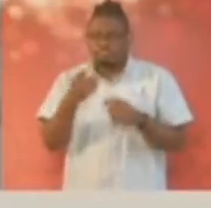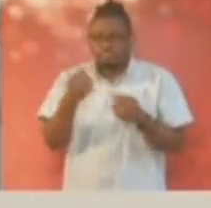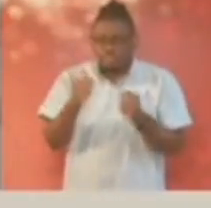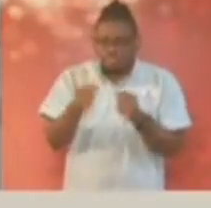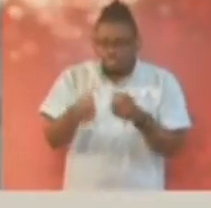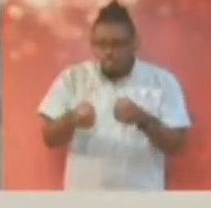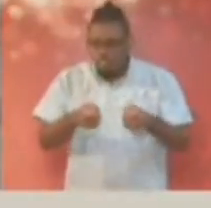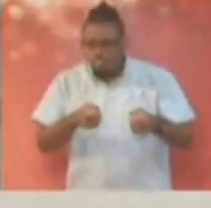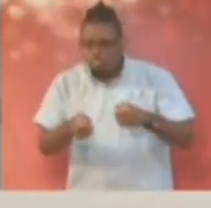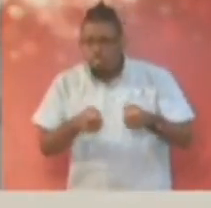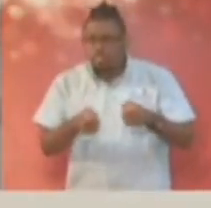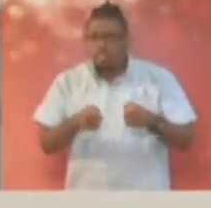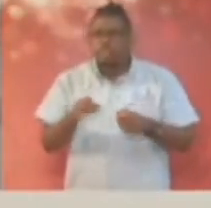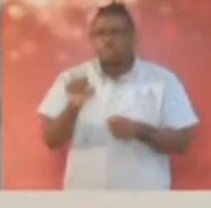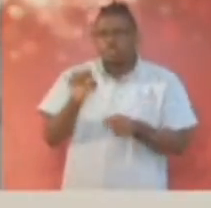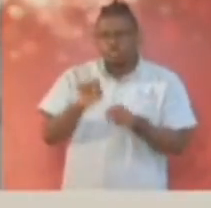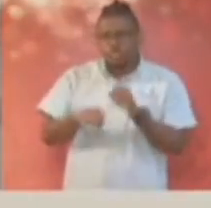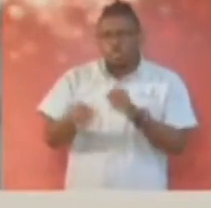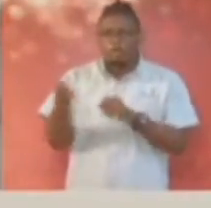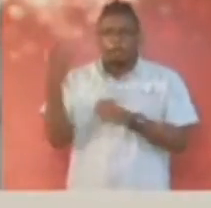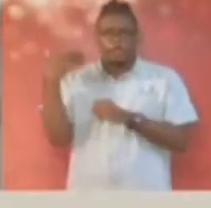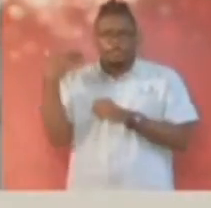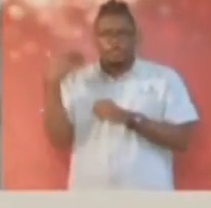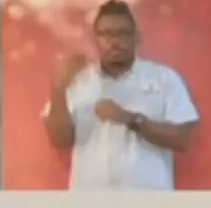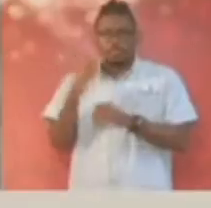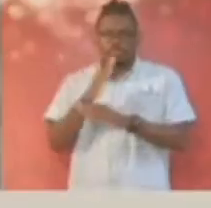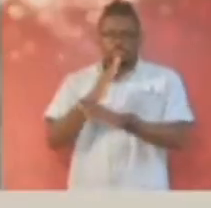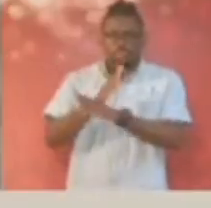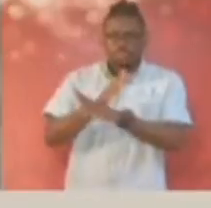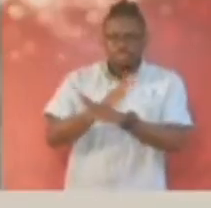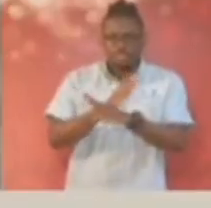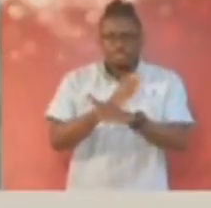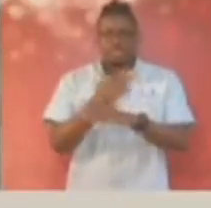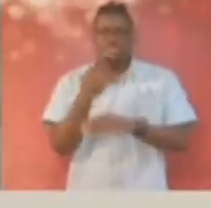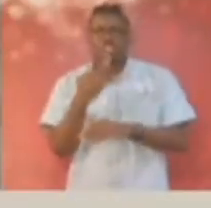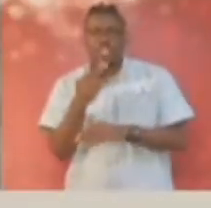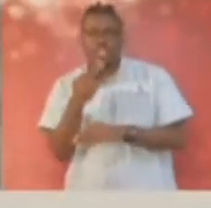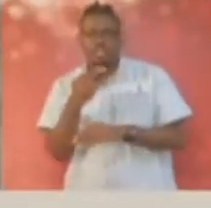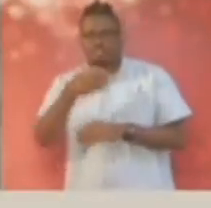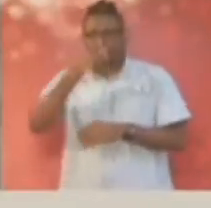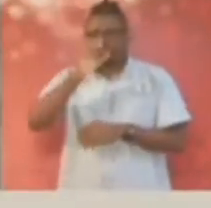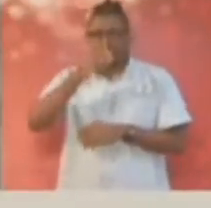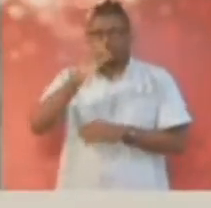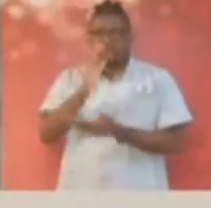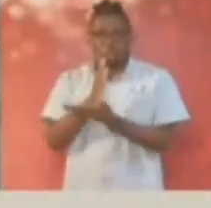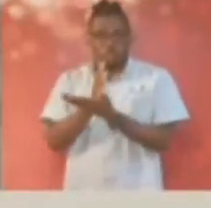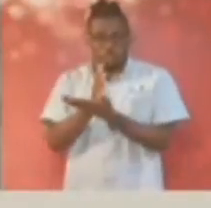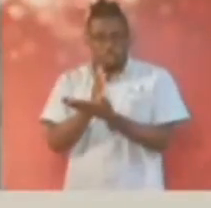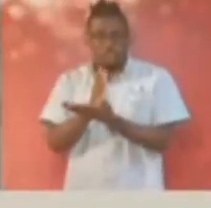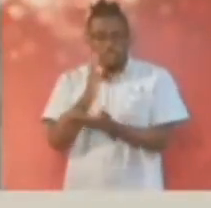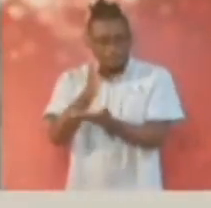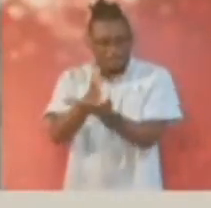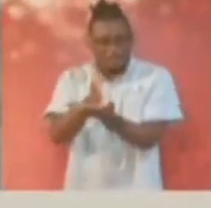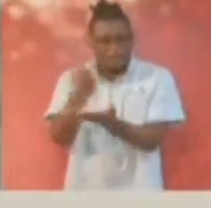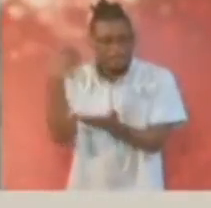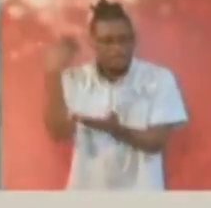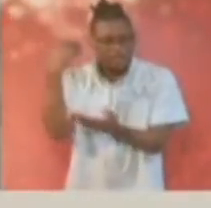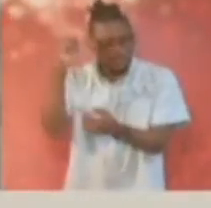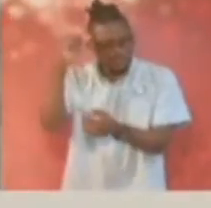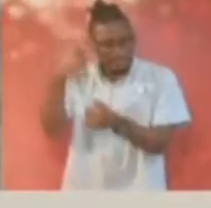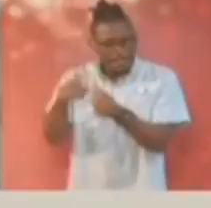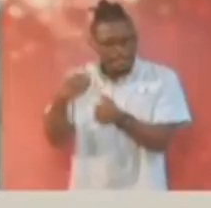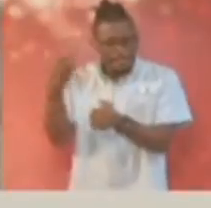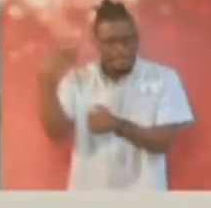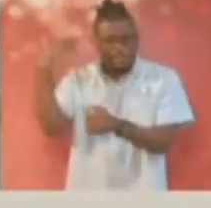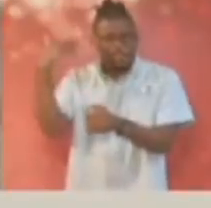banning sugar-sweetened beverages in schools, increasing activity levels and